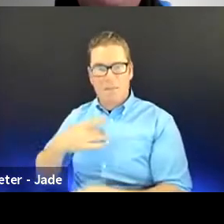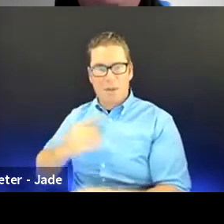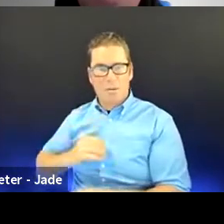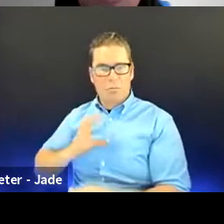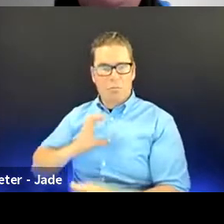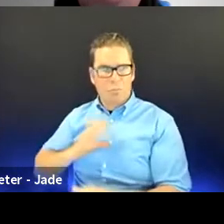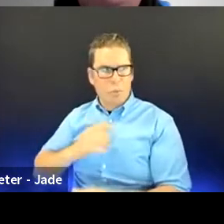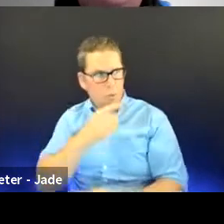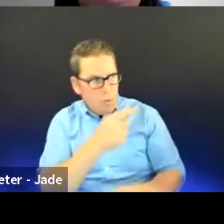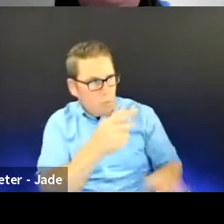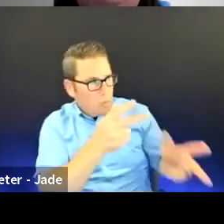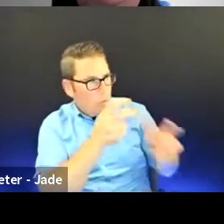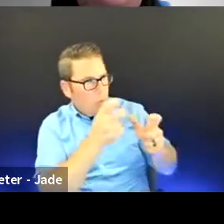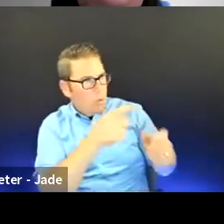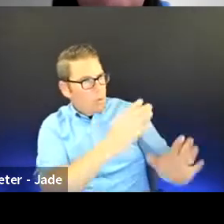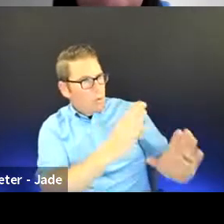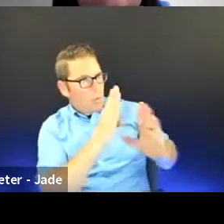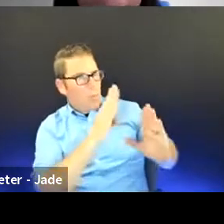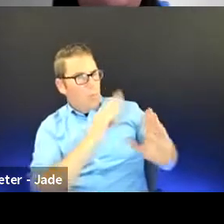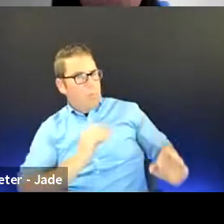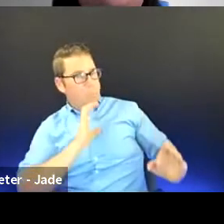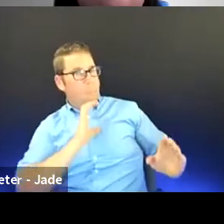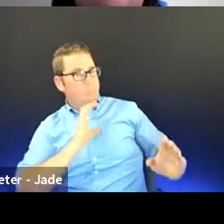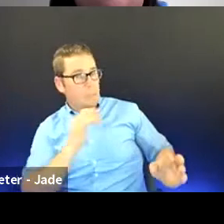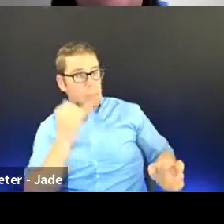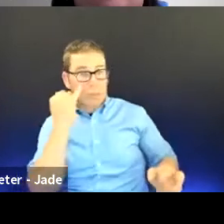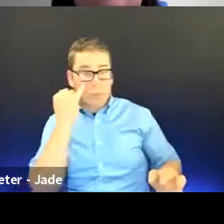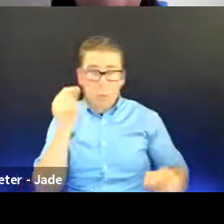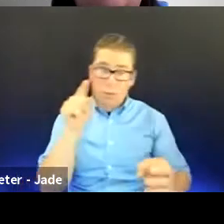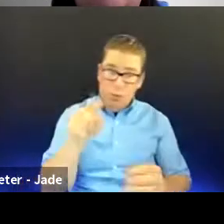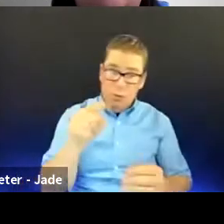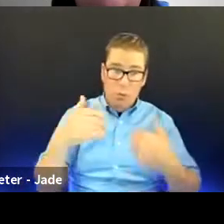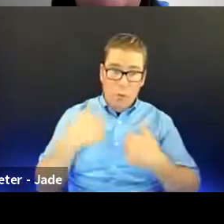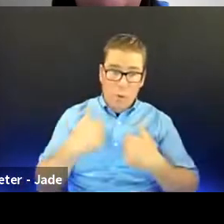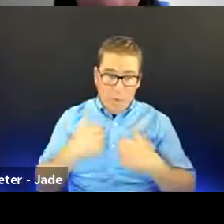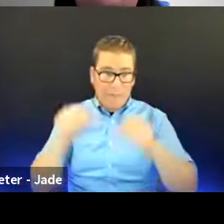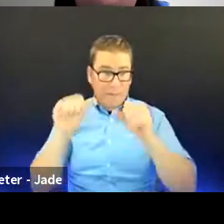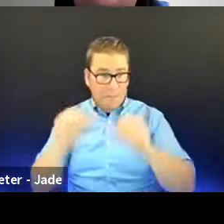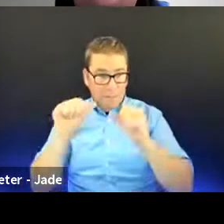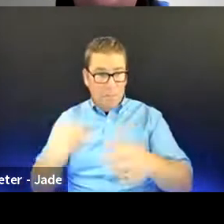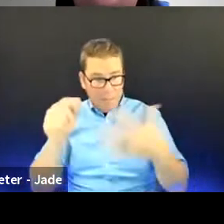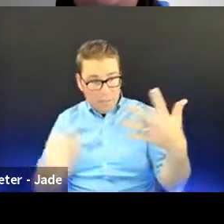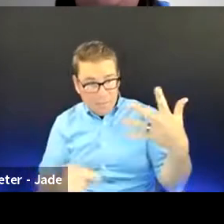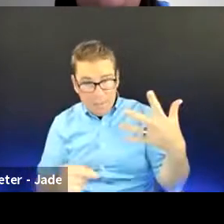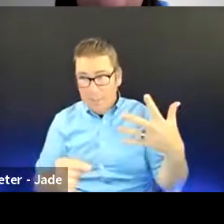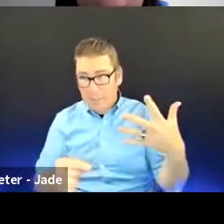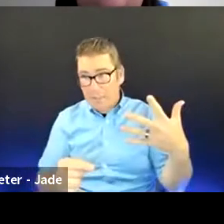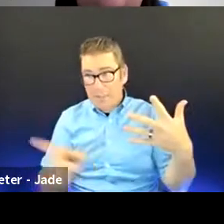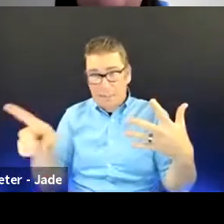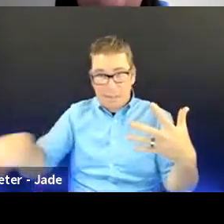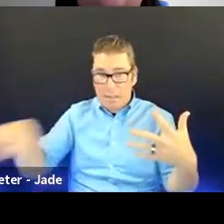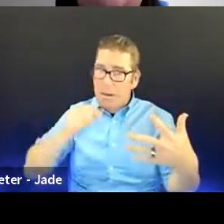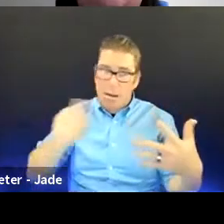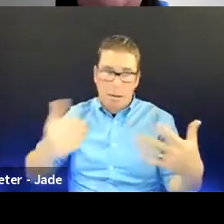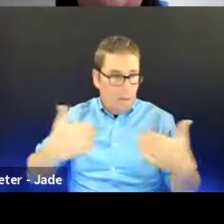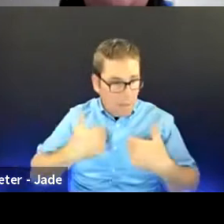if you have the capabilities that these individuals don't, then you should advocate for them as well. And I think that's really, really important.